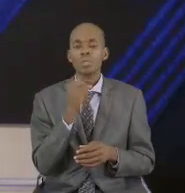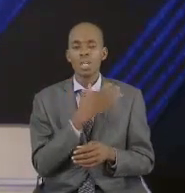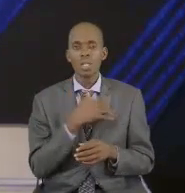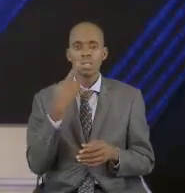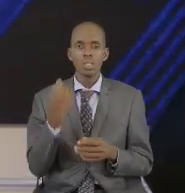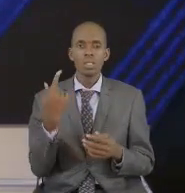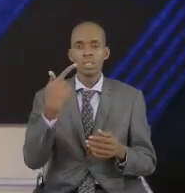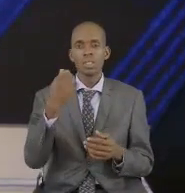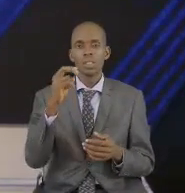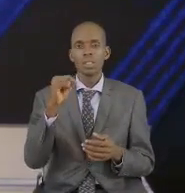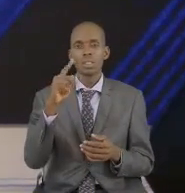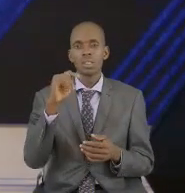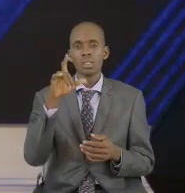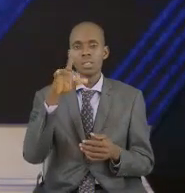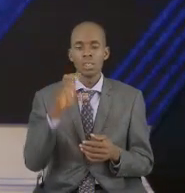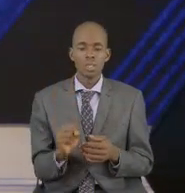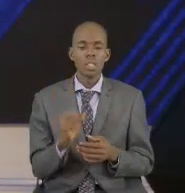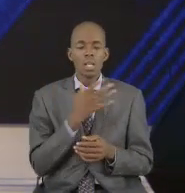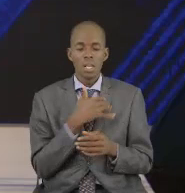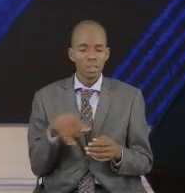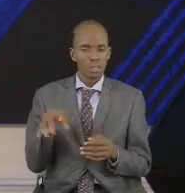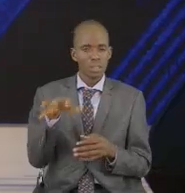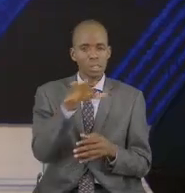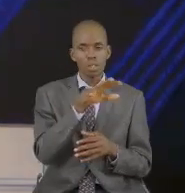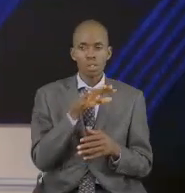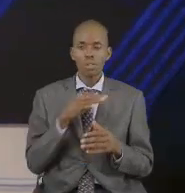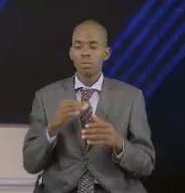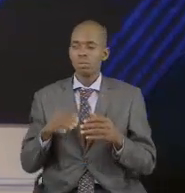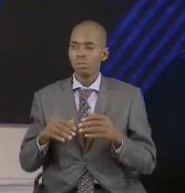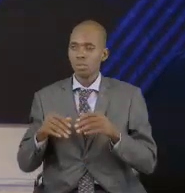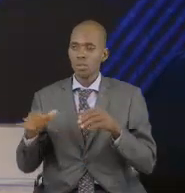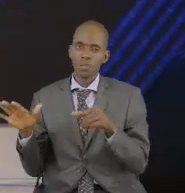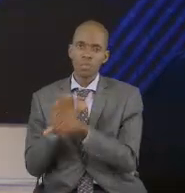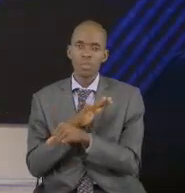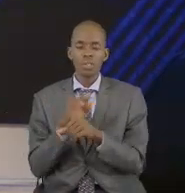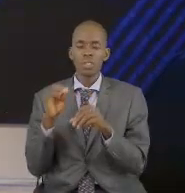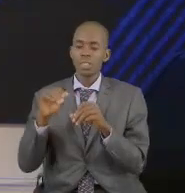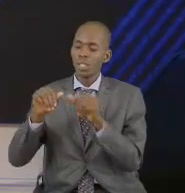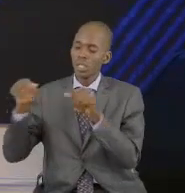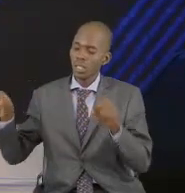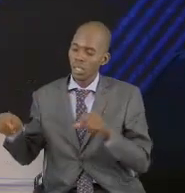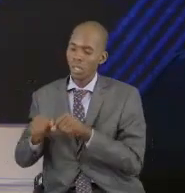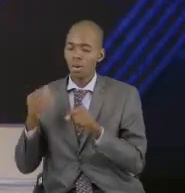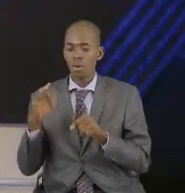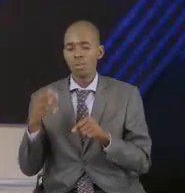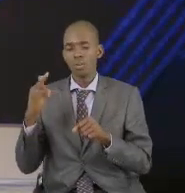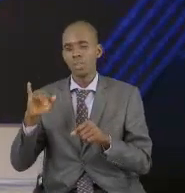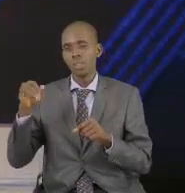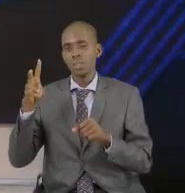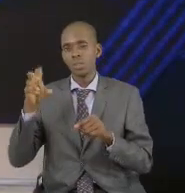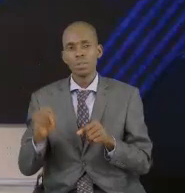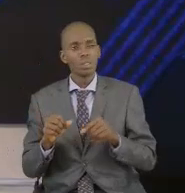they covered the area of the Jews, and he covered the area of the Gentiles, so